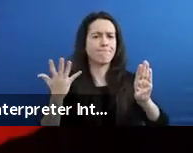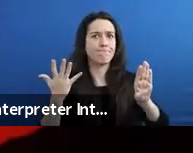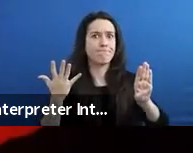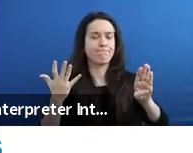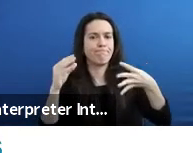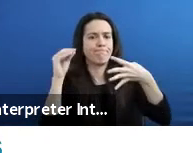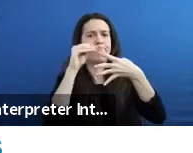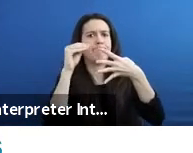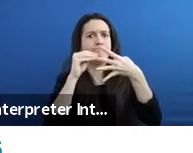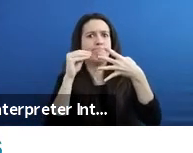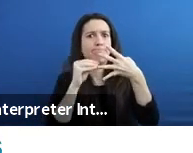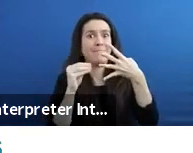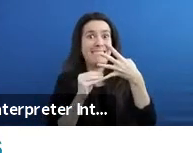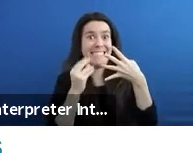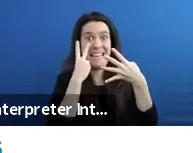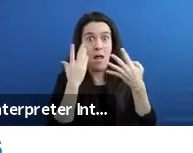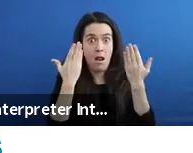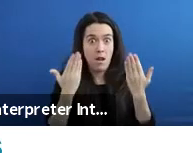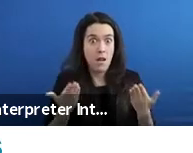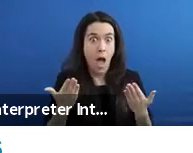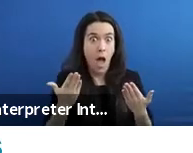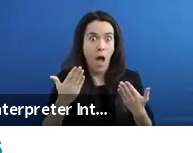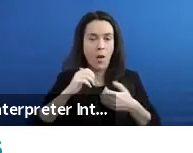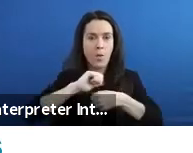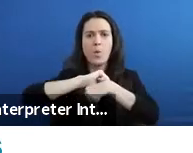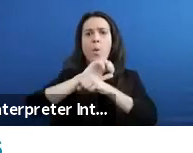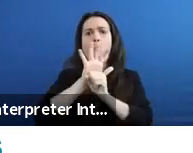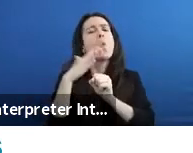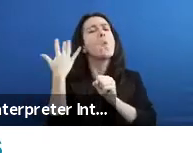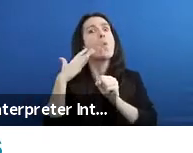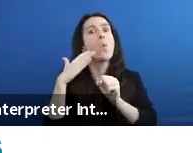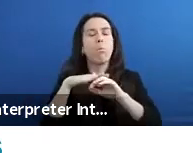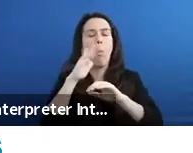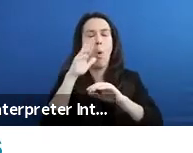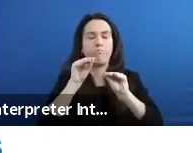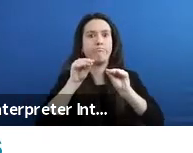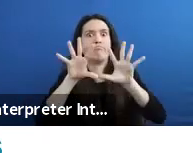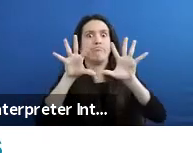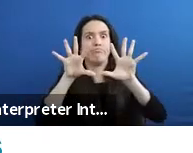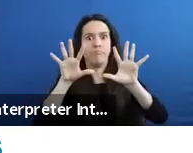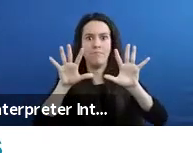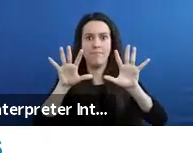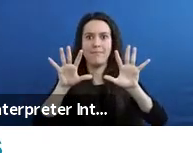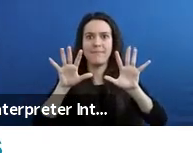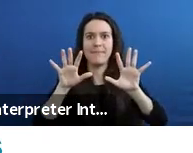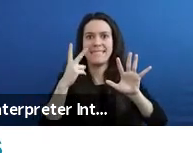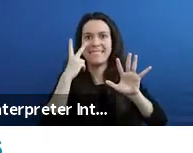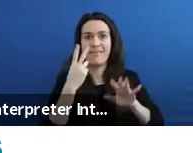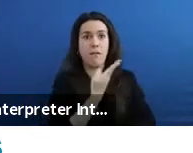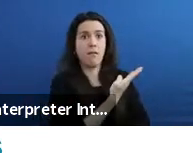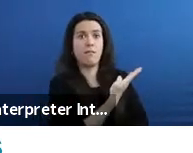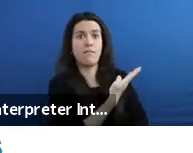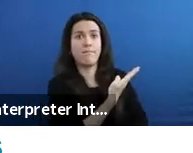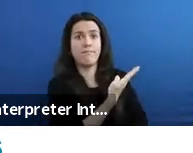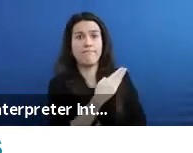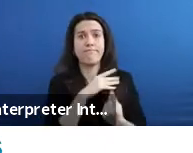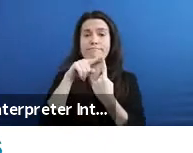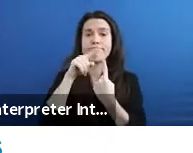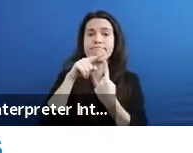highlighted even more in this recent coronavirus crisis. So it's about, first thing, the social